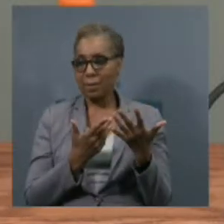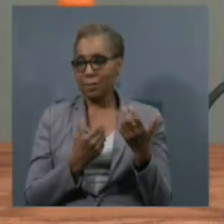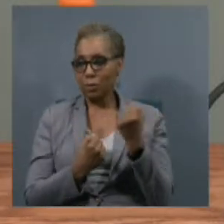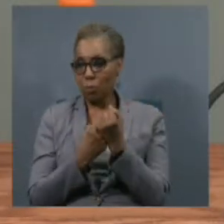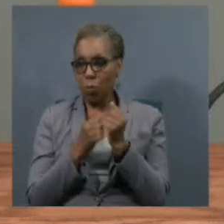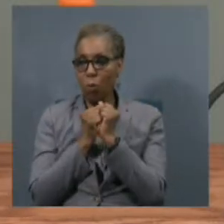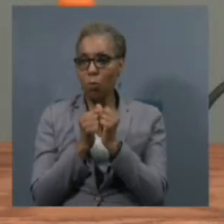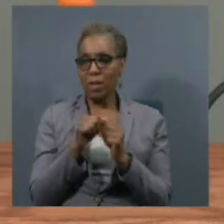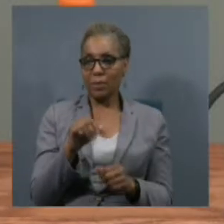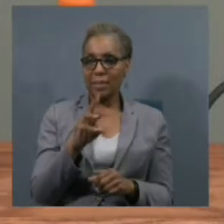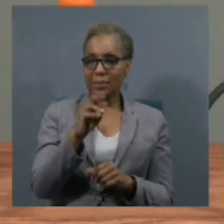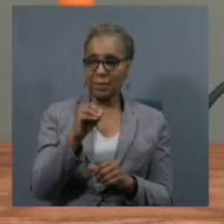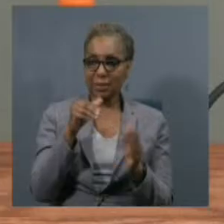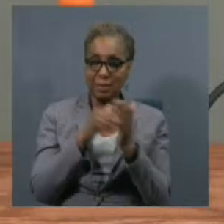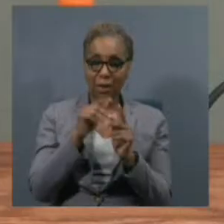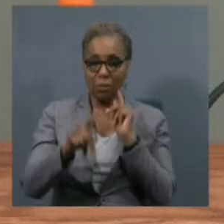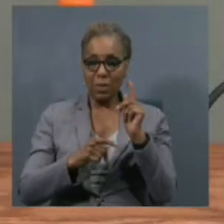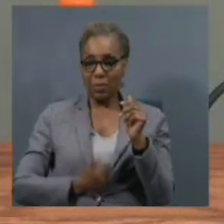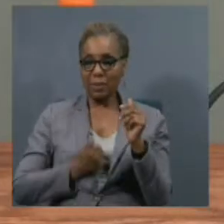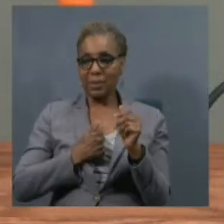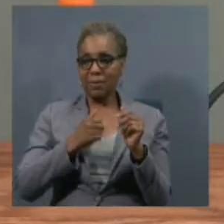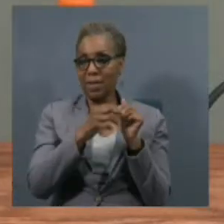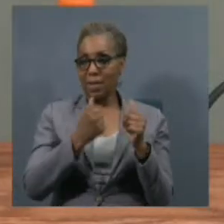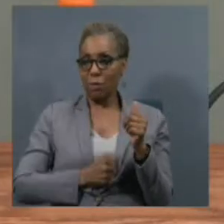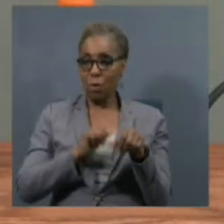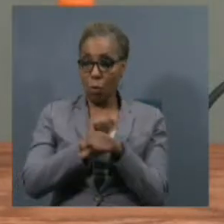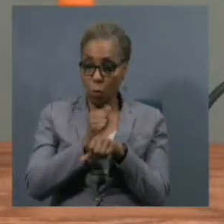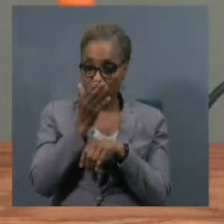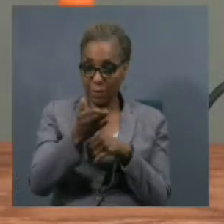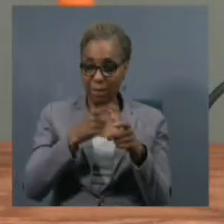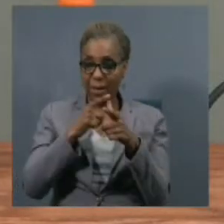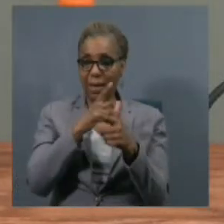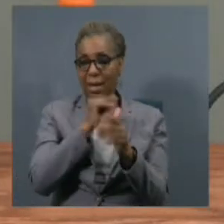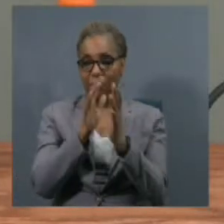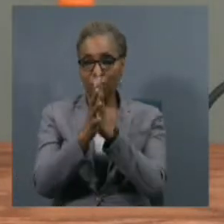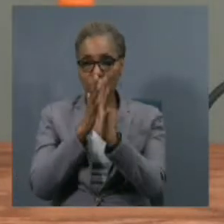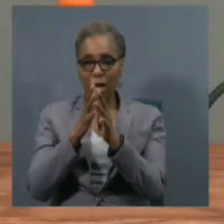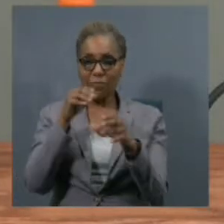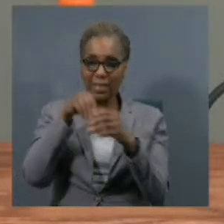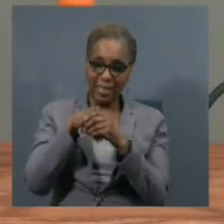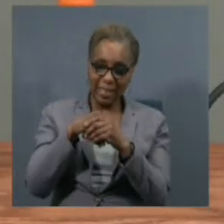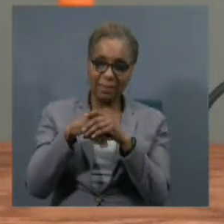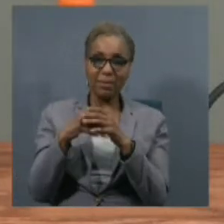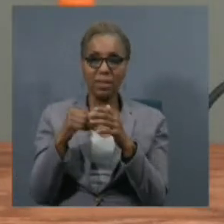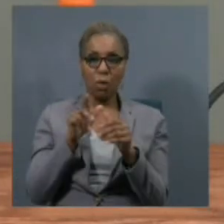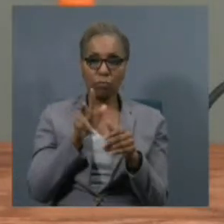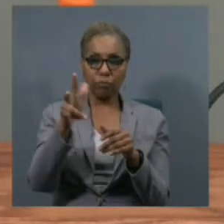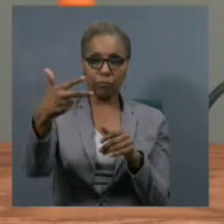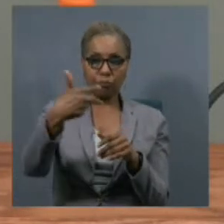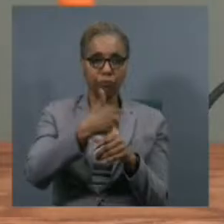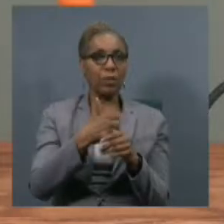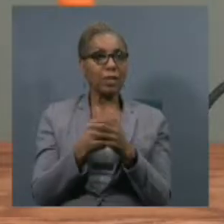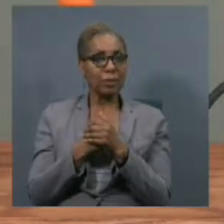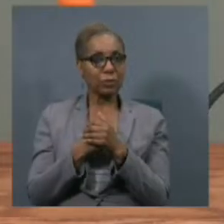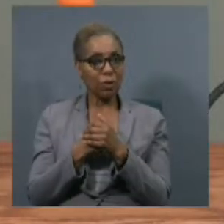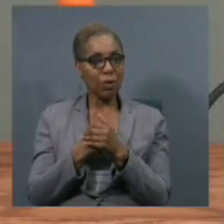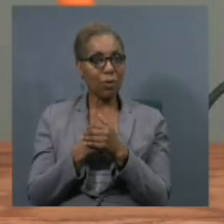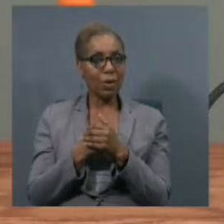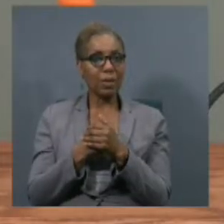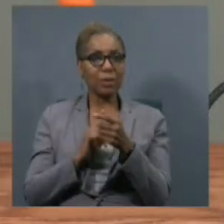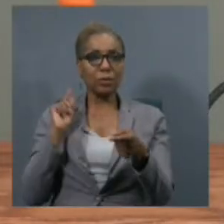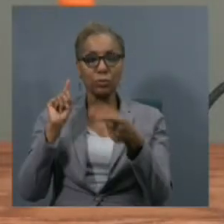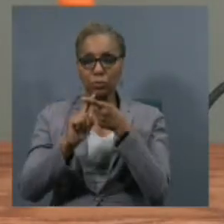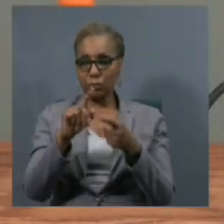maybe 60,000 people that live and work there, and then the traffic that comes in and out of Southwest, and then I go all the way